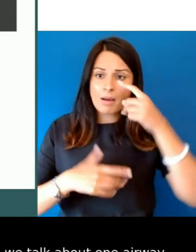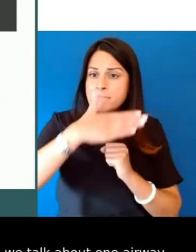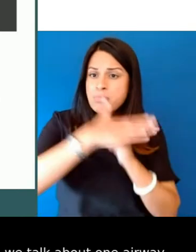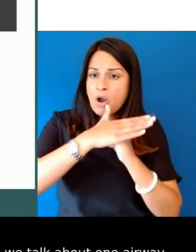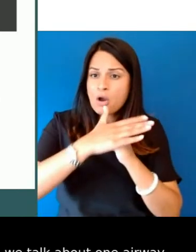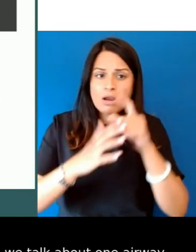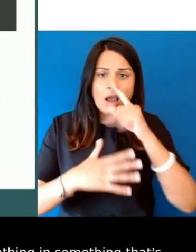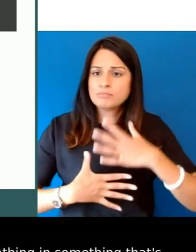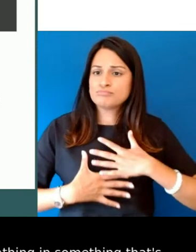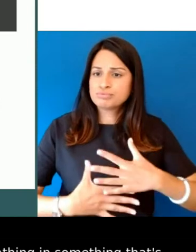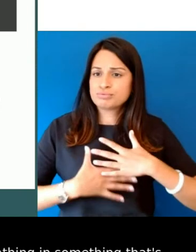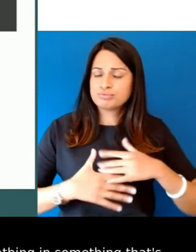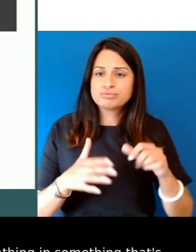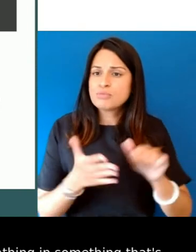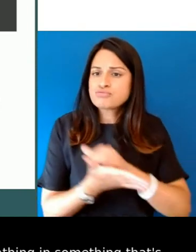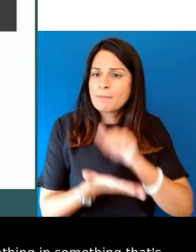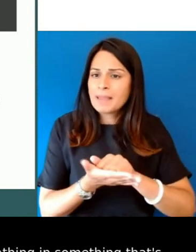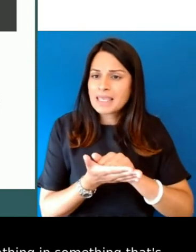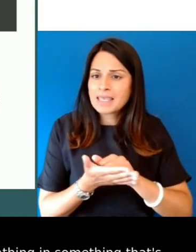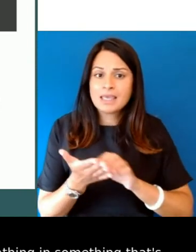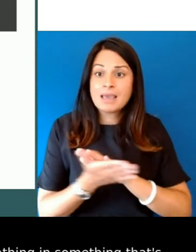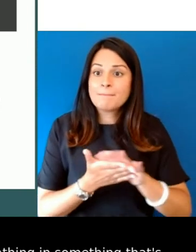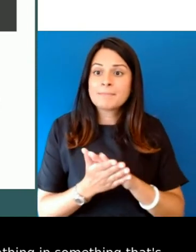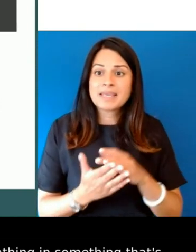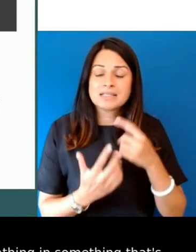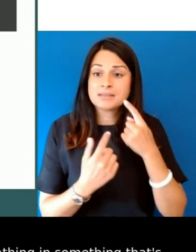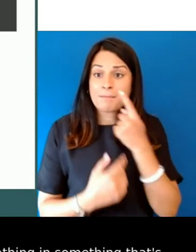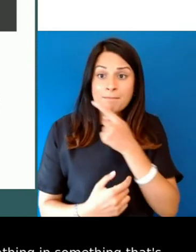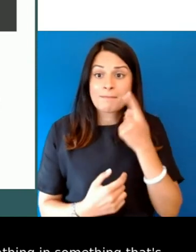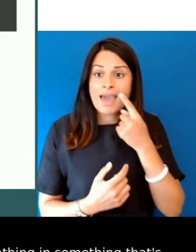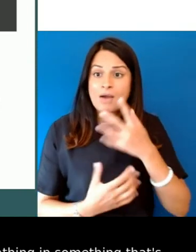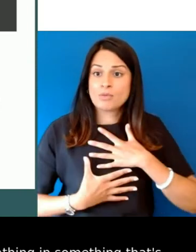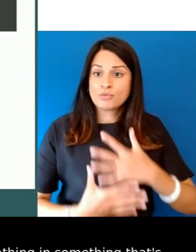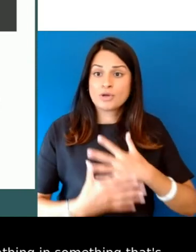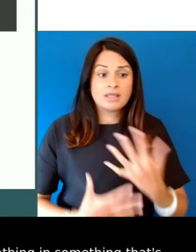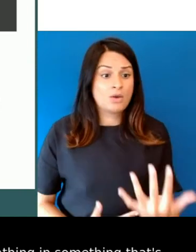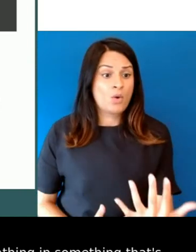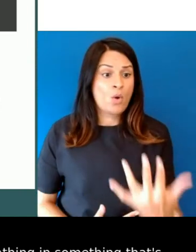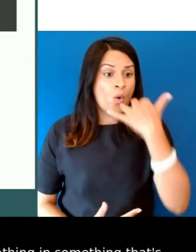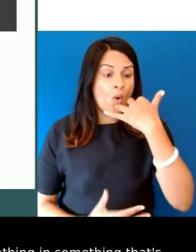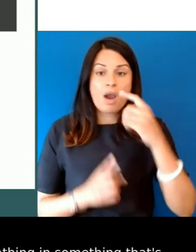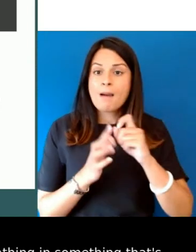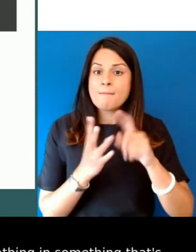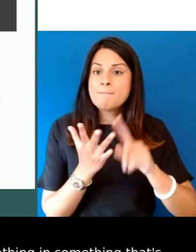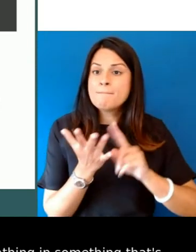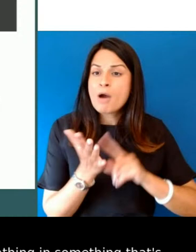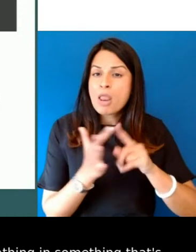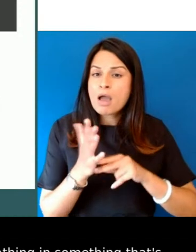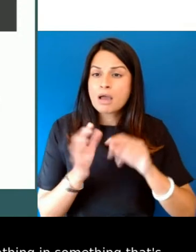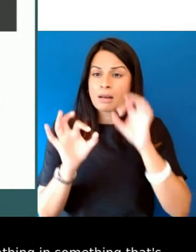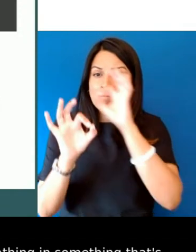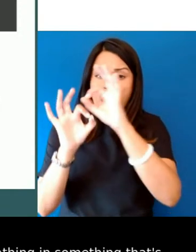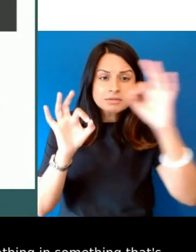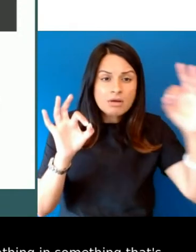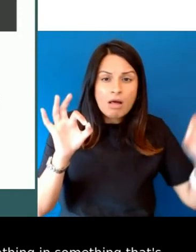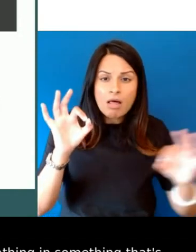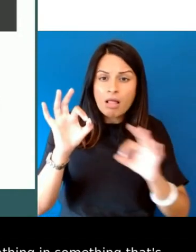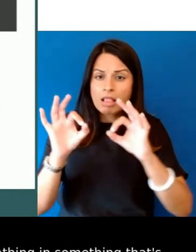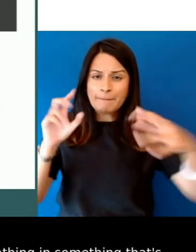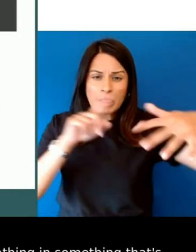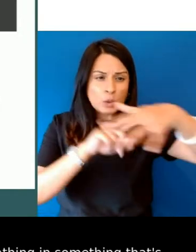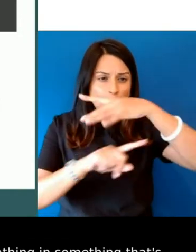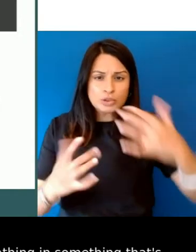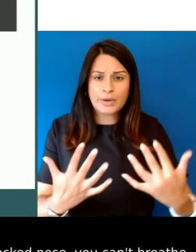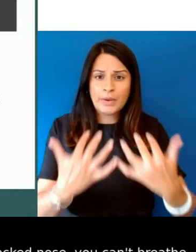properly so you then mouth breathe which means you take in all the pollen and particles pollution um